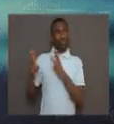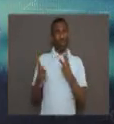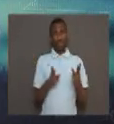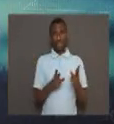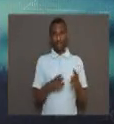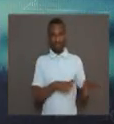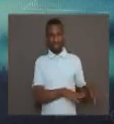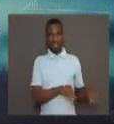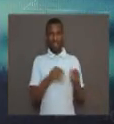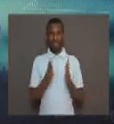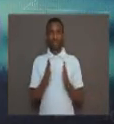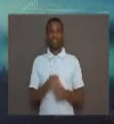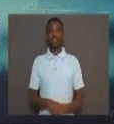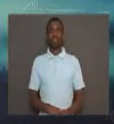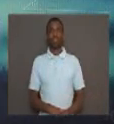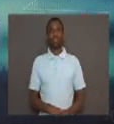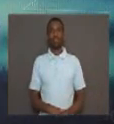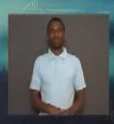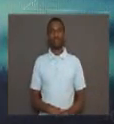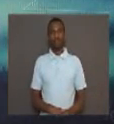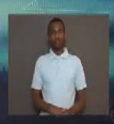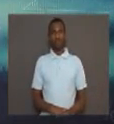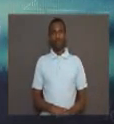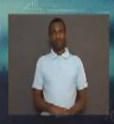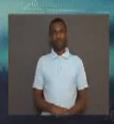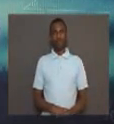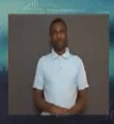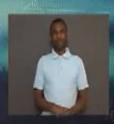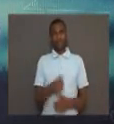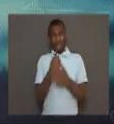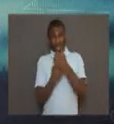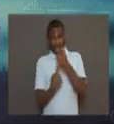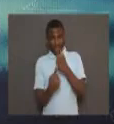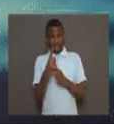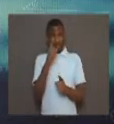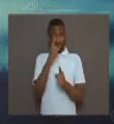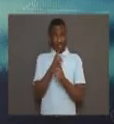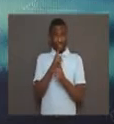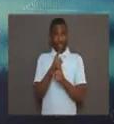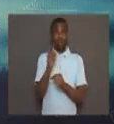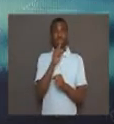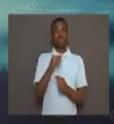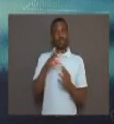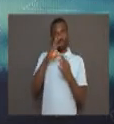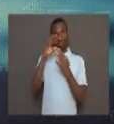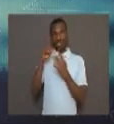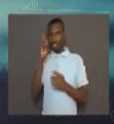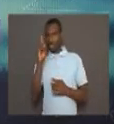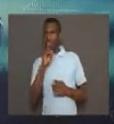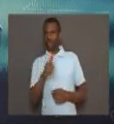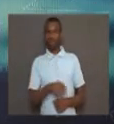Welcome back, students. The only incorrect answers are option